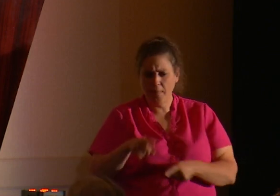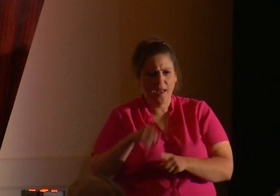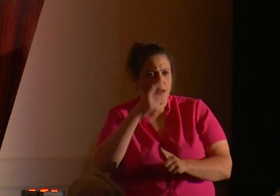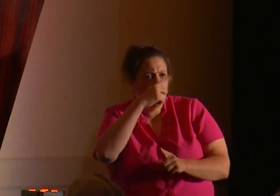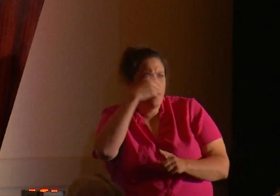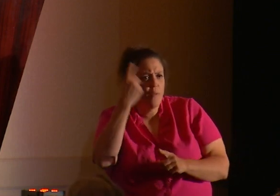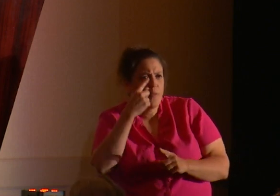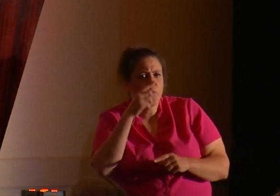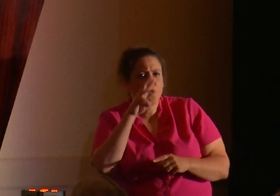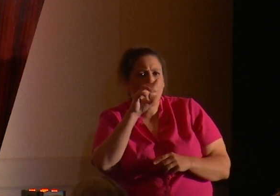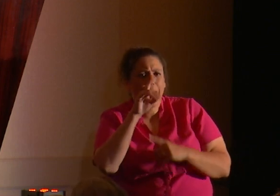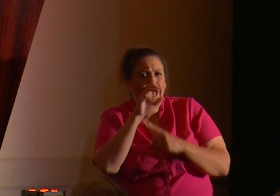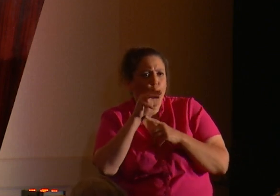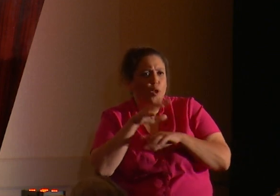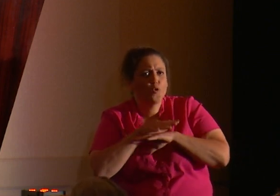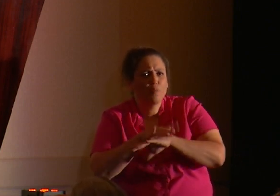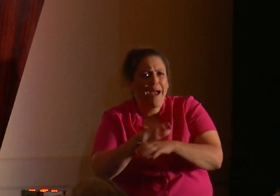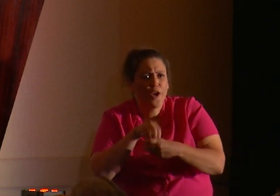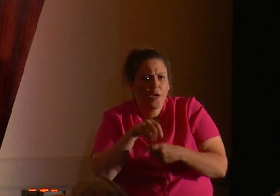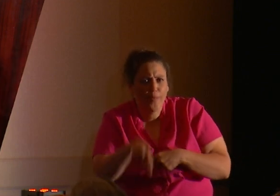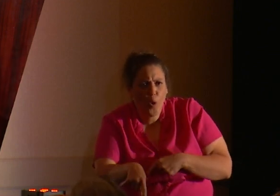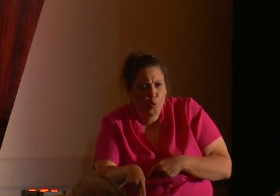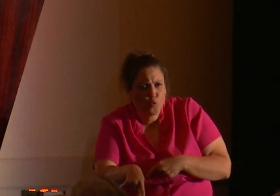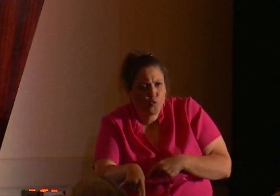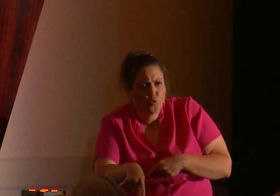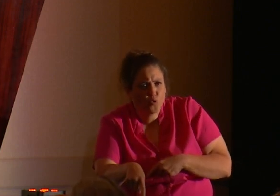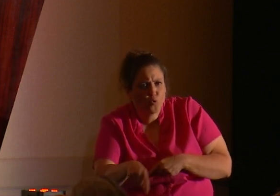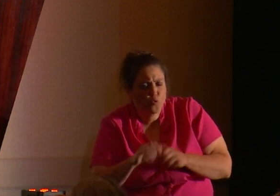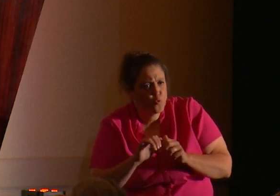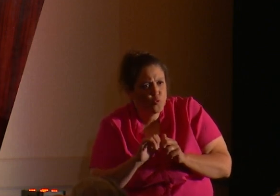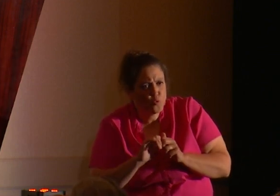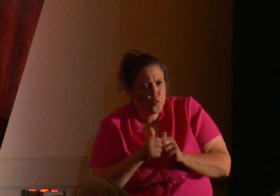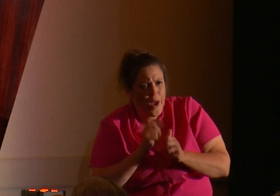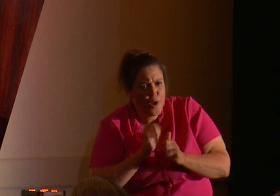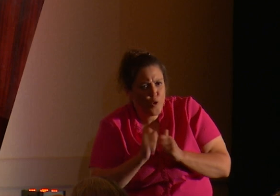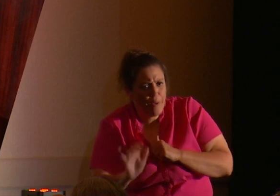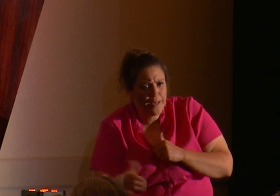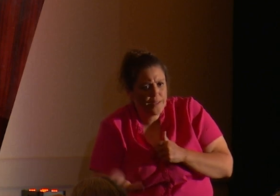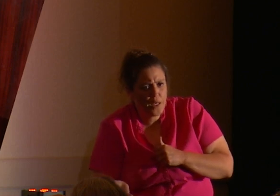flowers. I mean, how do you get past that?